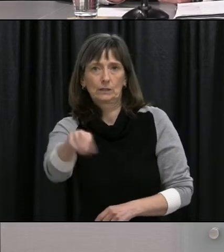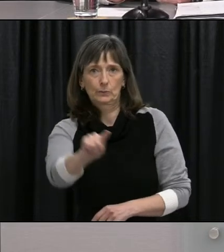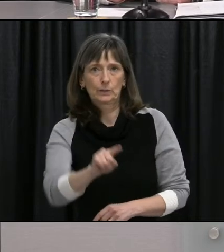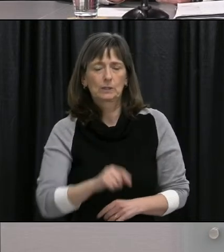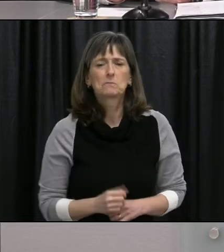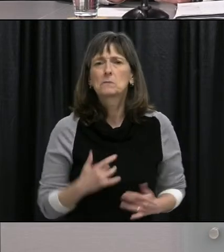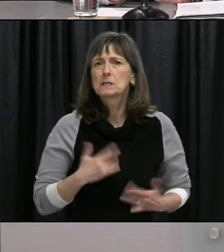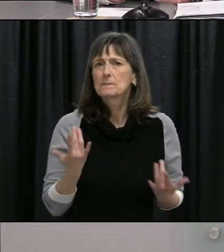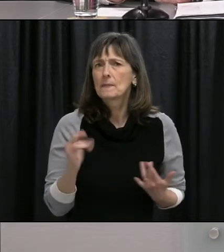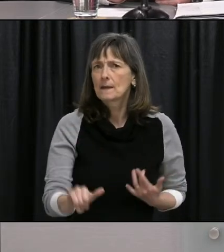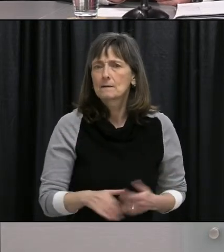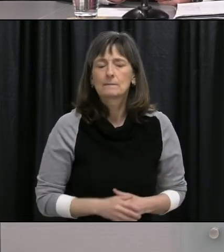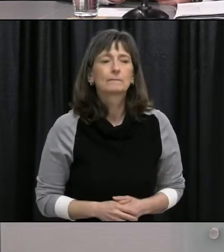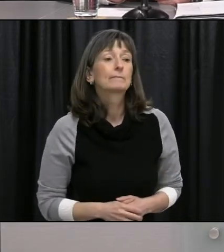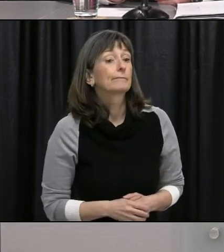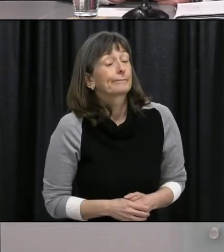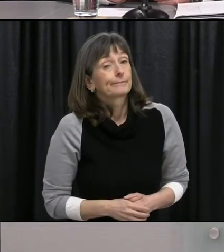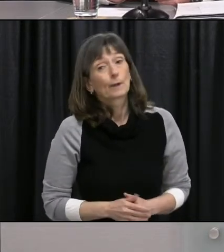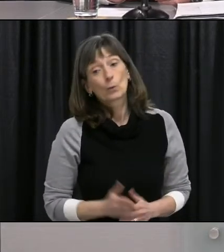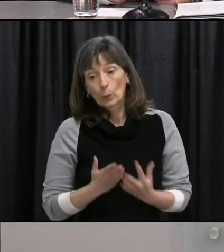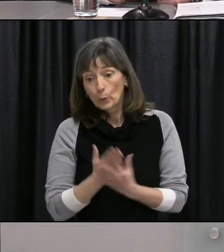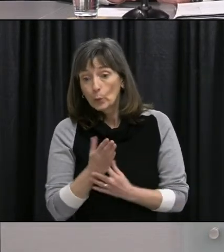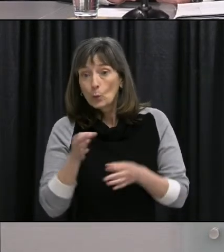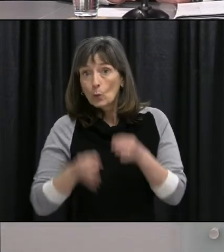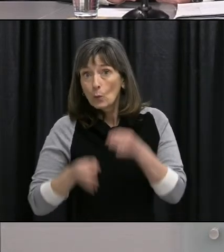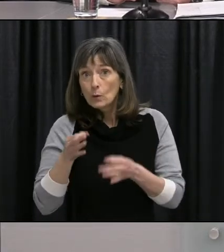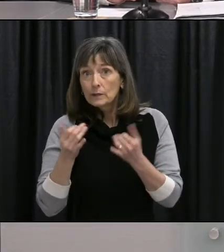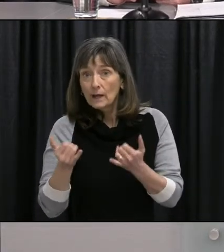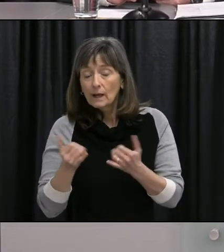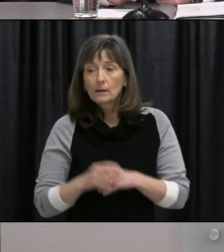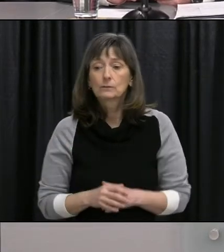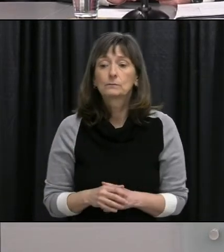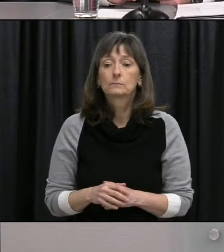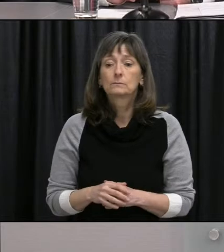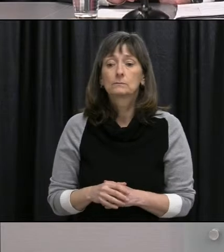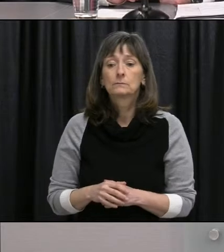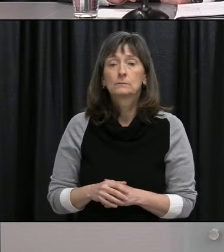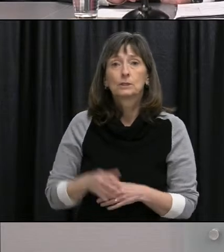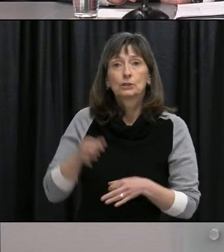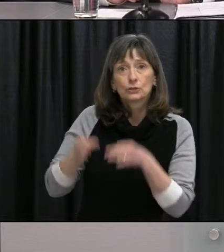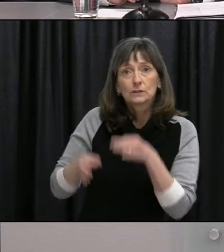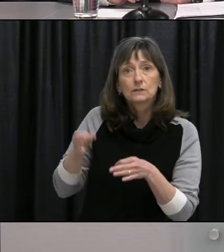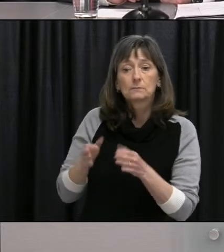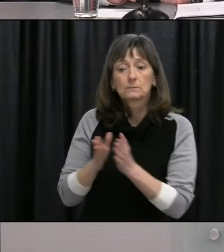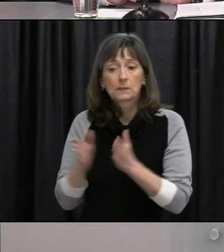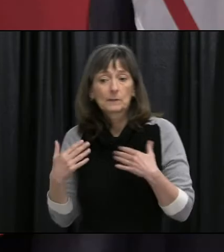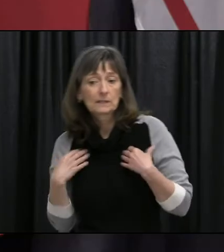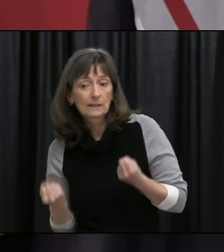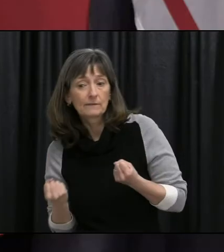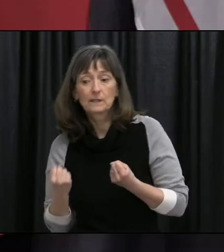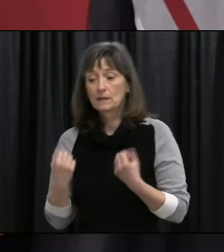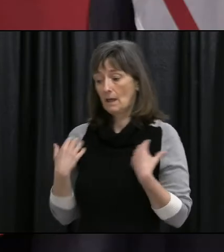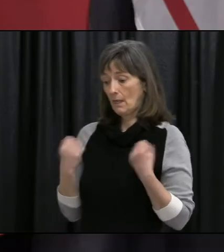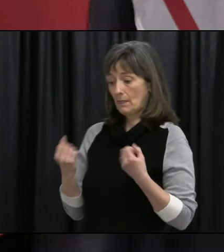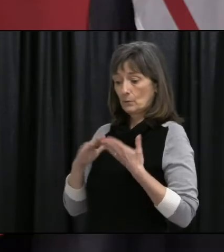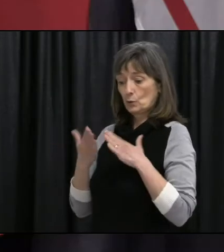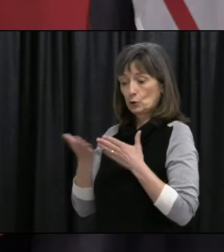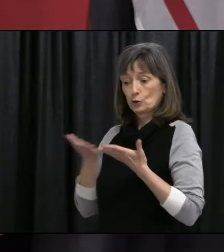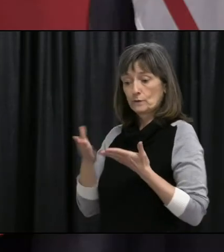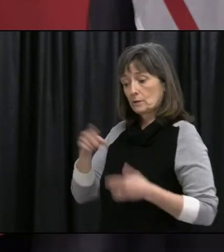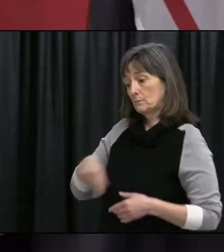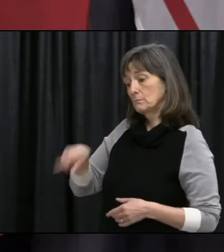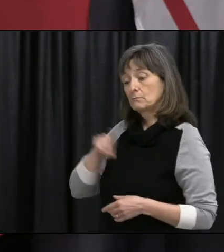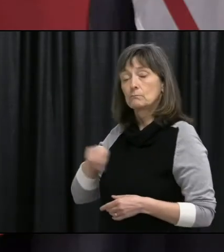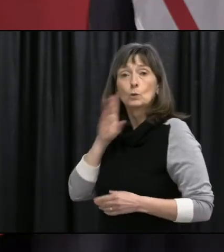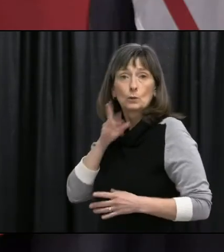is obviously this is in the courts right now, and through Justice and Public Safety and with the Health and Community Services, there will be a